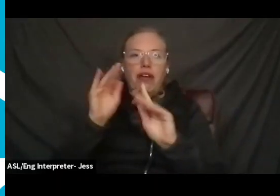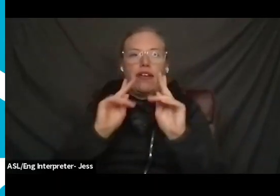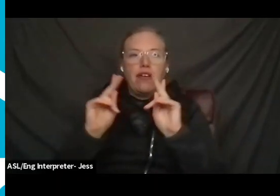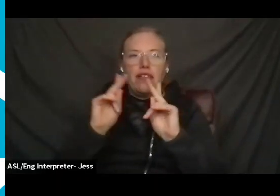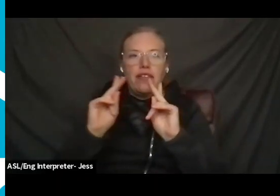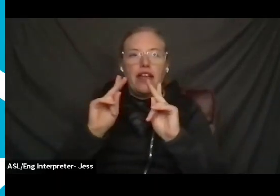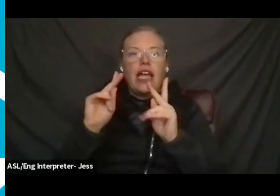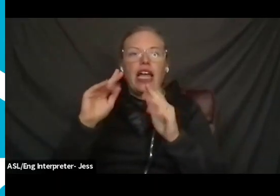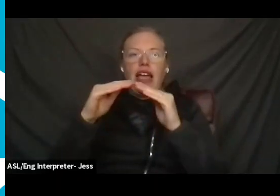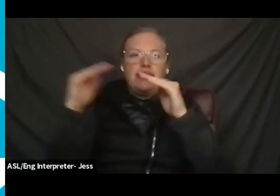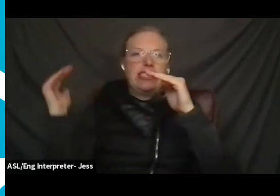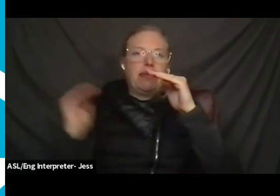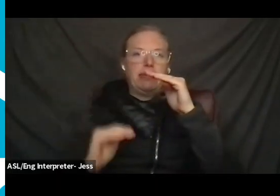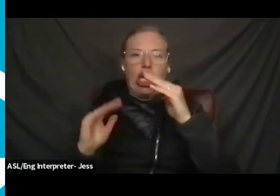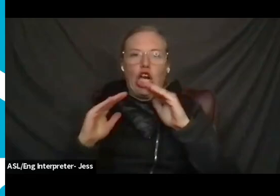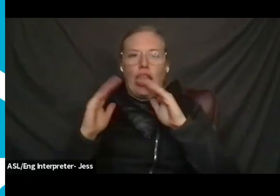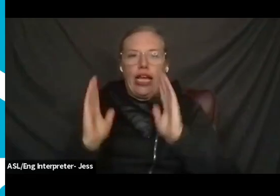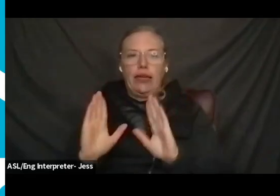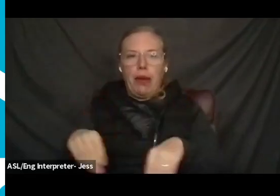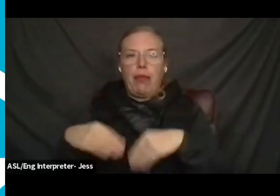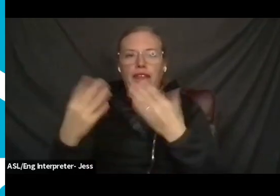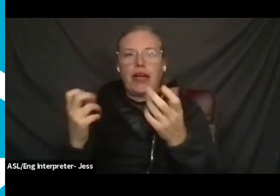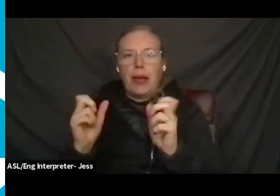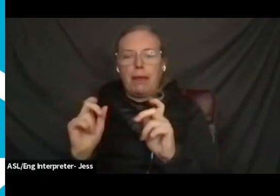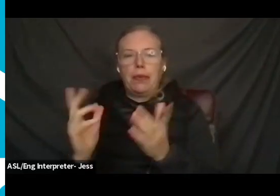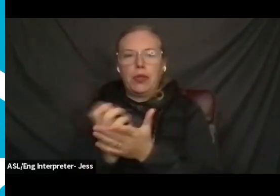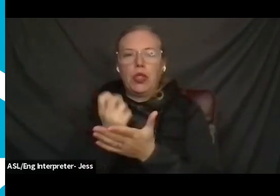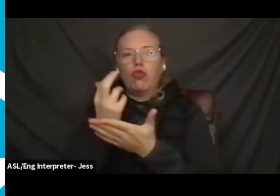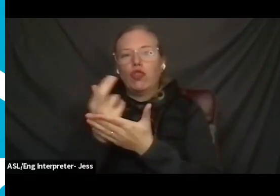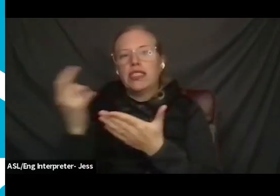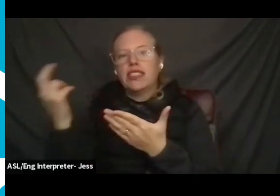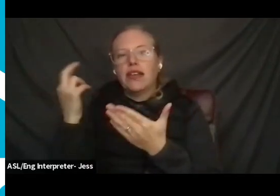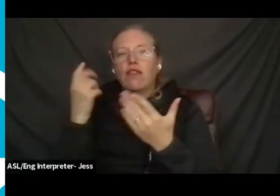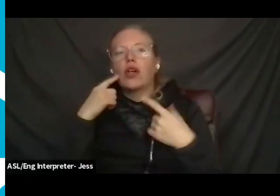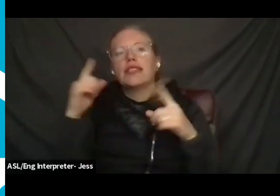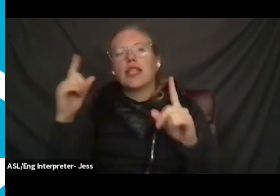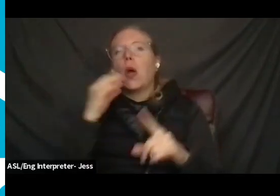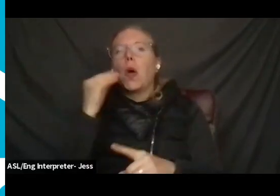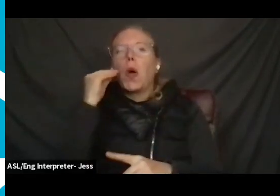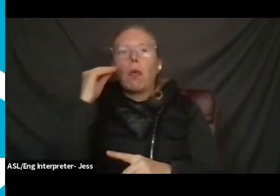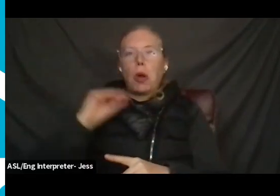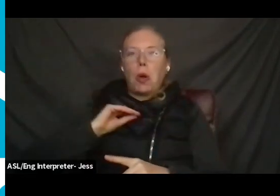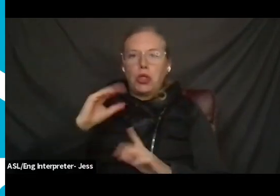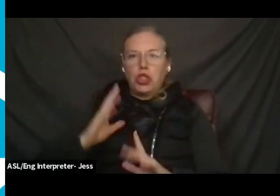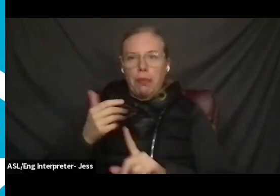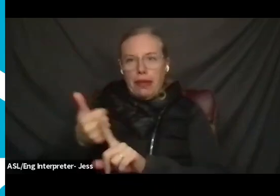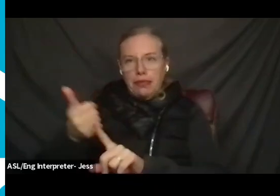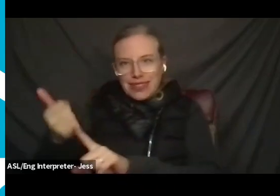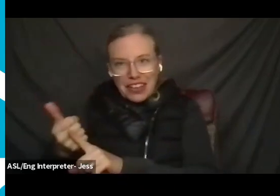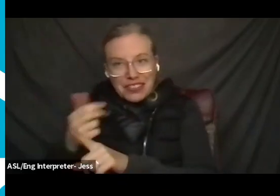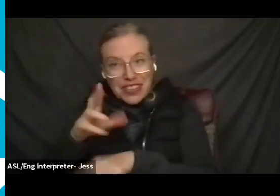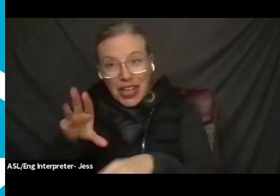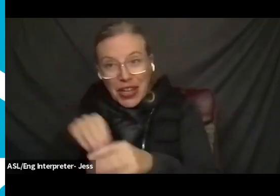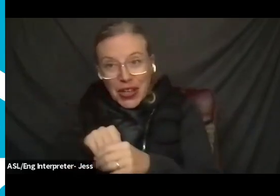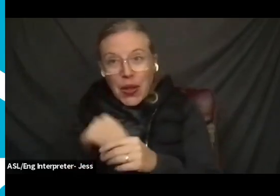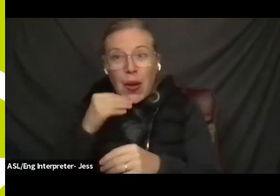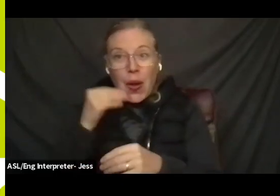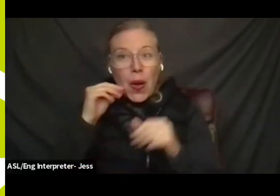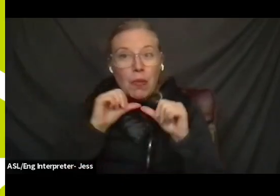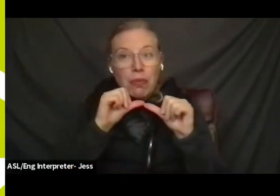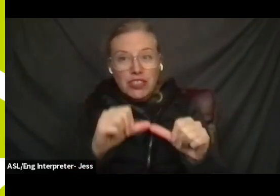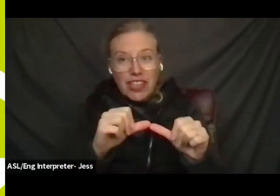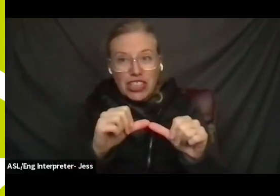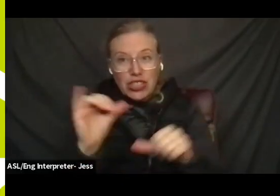in substandard housing by providing opportunities and resources for successful home ownership. That includes home preservation as